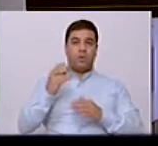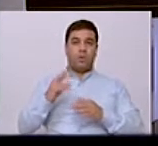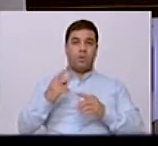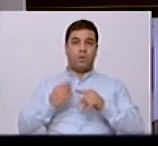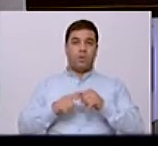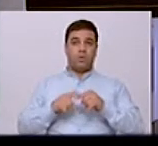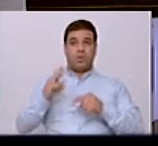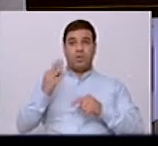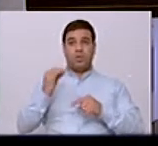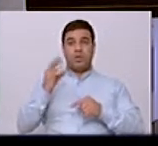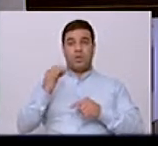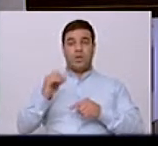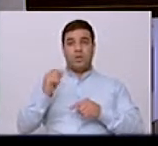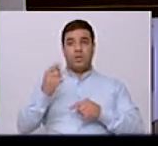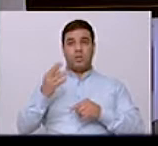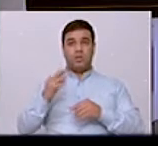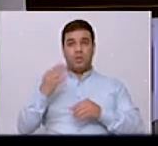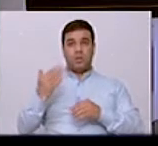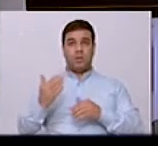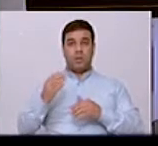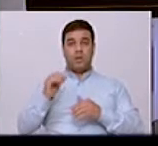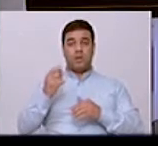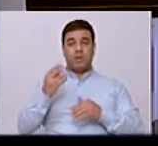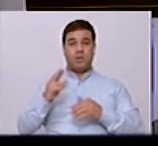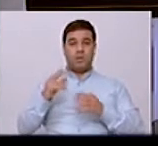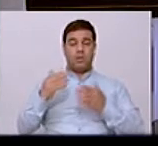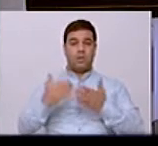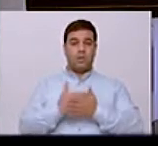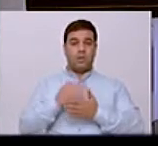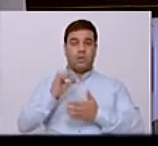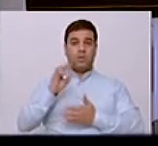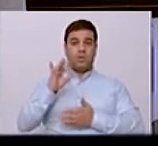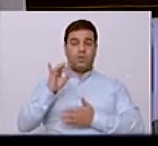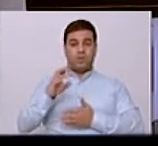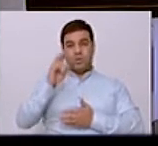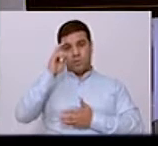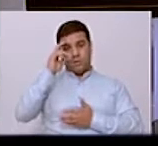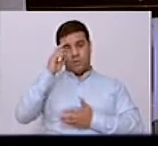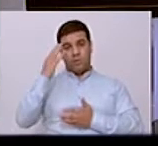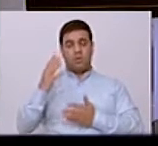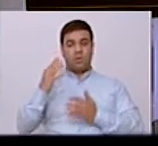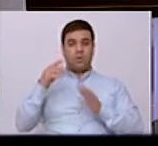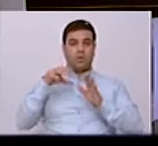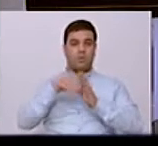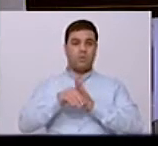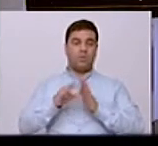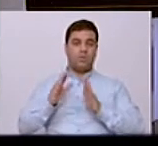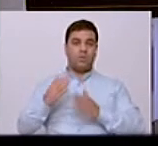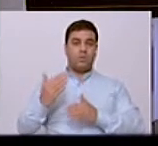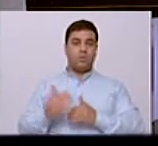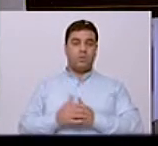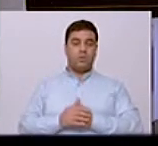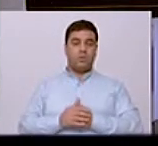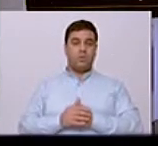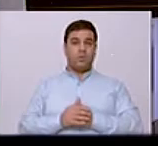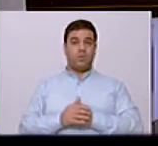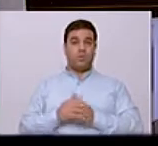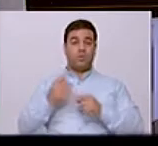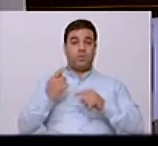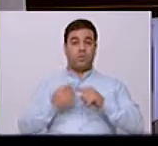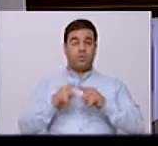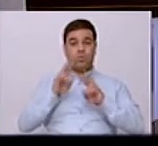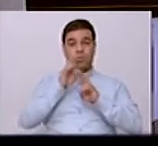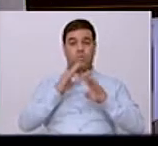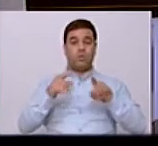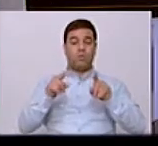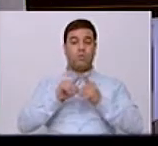ana shu Sharqiy Osiyo, xususan Osiyoning yangi industrial davlatlar qissasiga to'g'ri keladi. Demak, shu